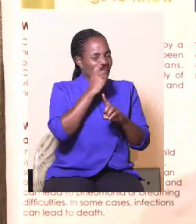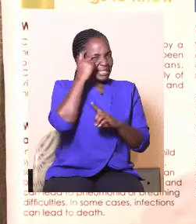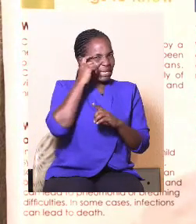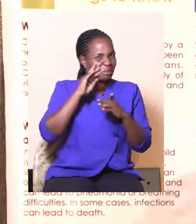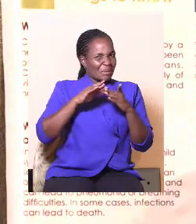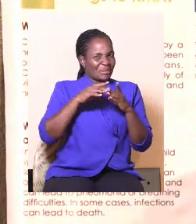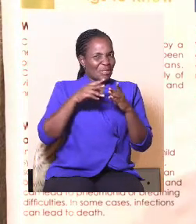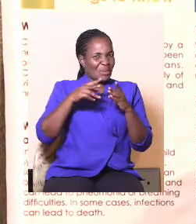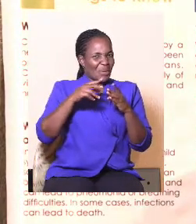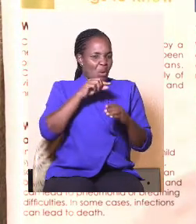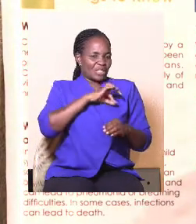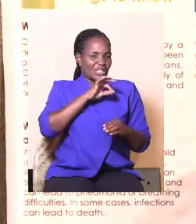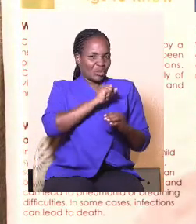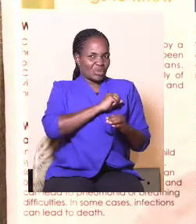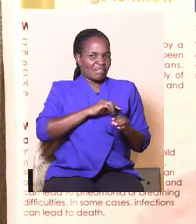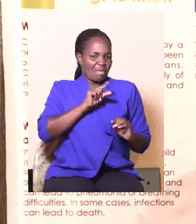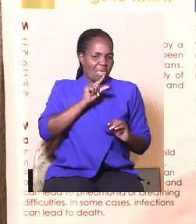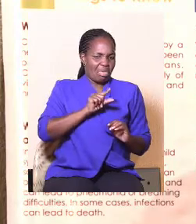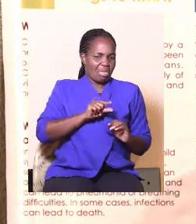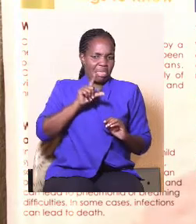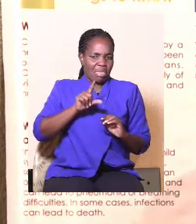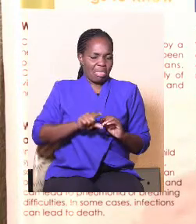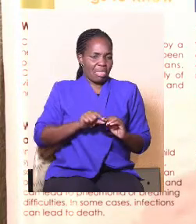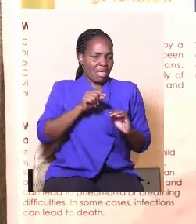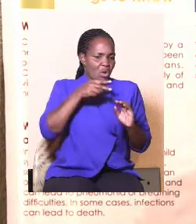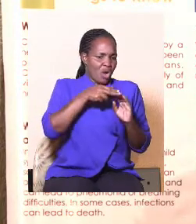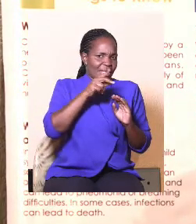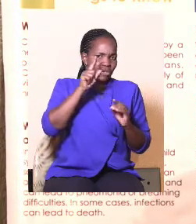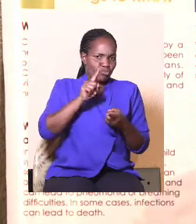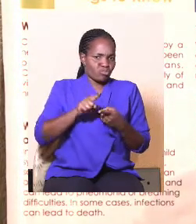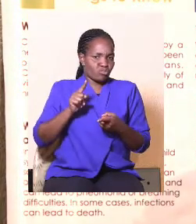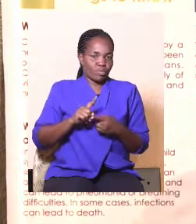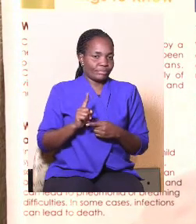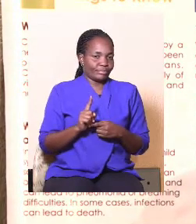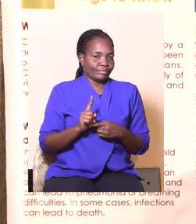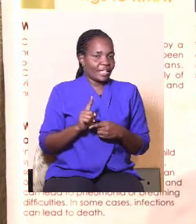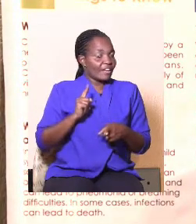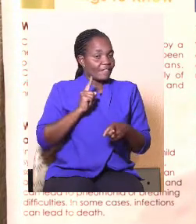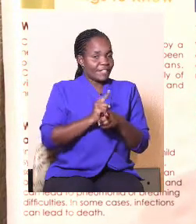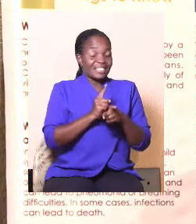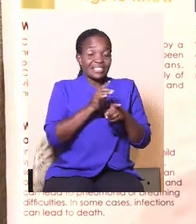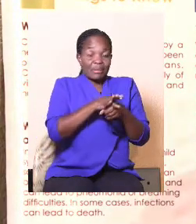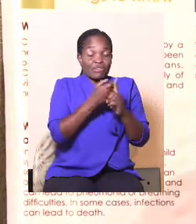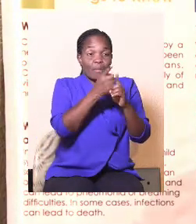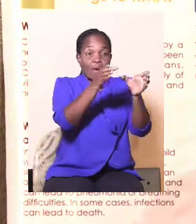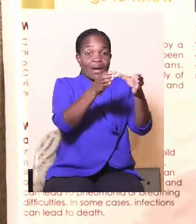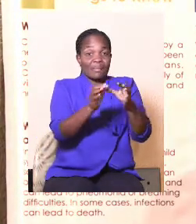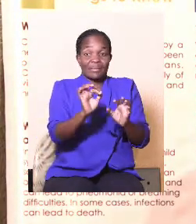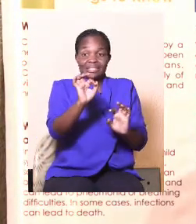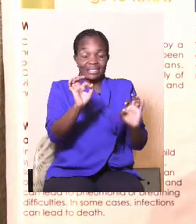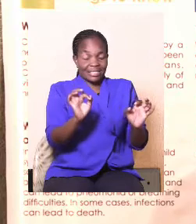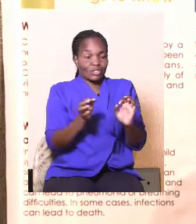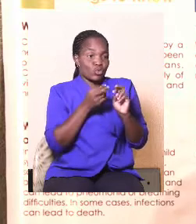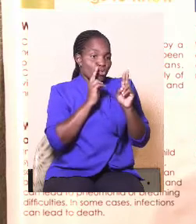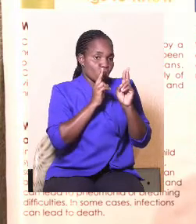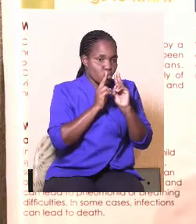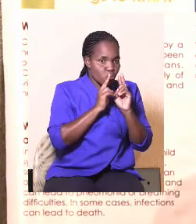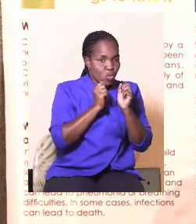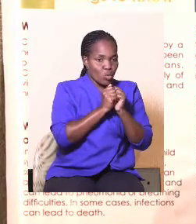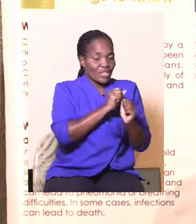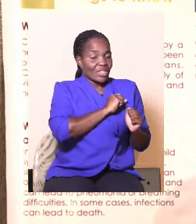has to happen, it's something that has to be negotiated between the employers and employees, just like any other employer and